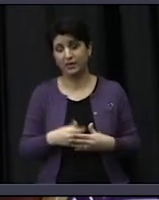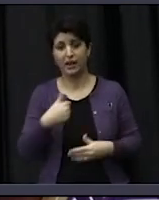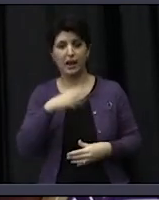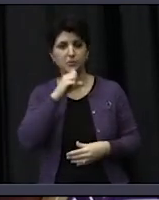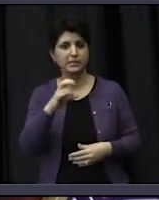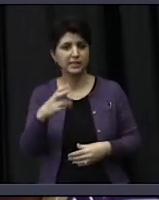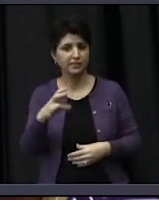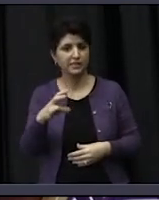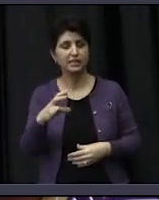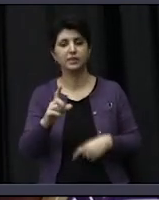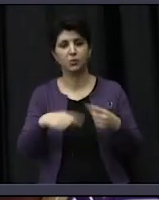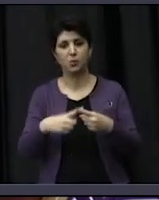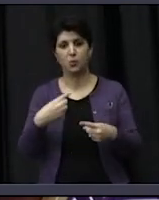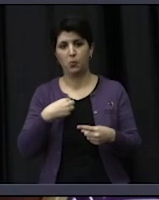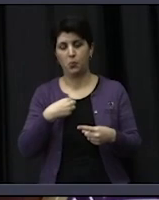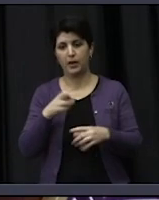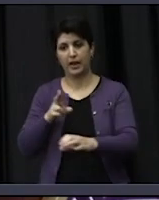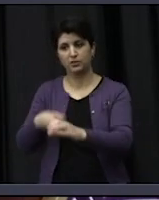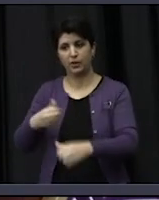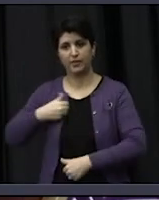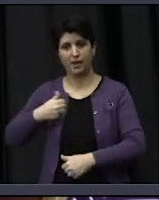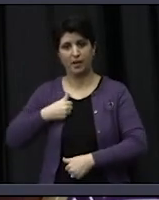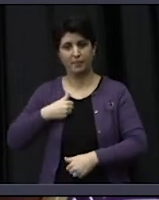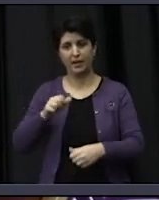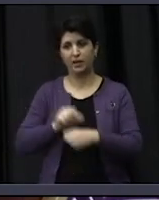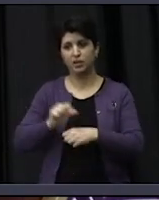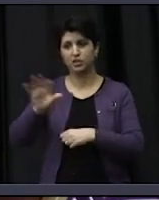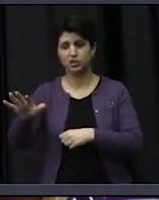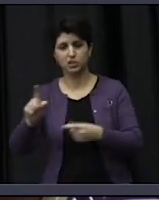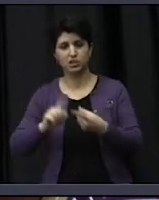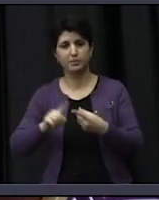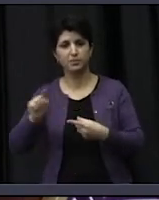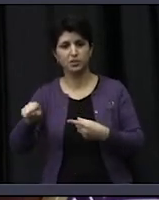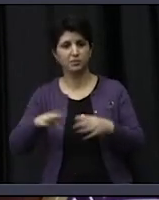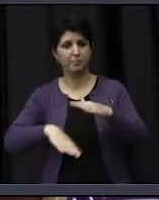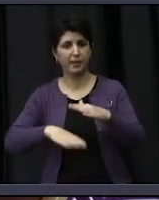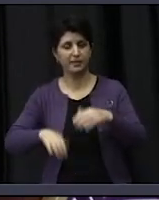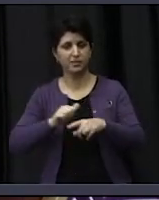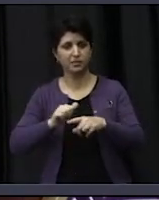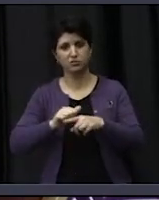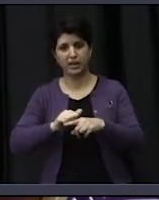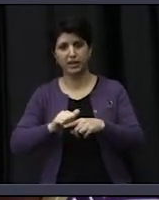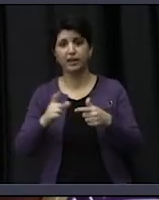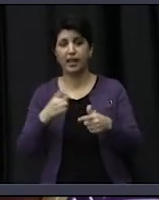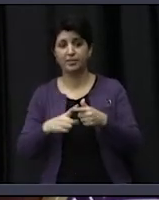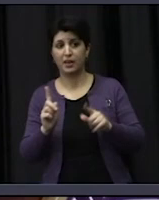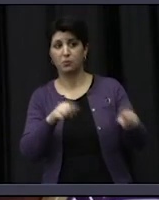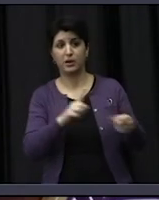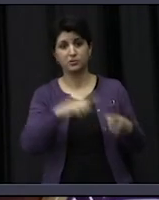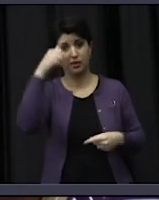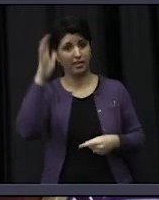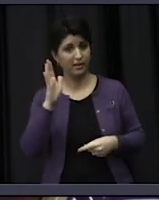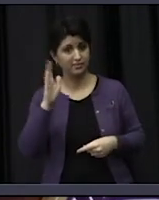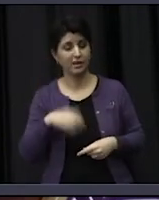I enlisted in the Army, shipped out to basic training, got stationed in Alaska, and 2 weeks later, I deployed on my